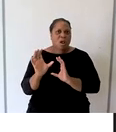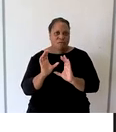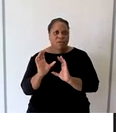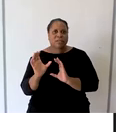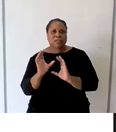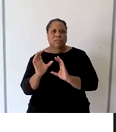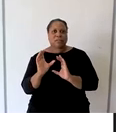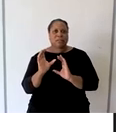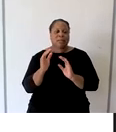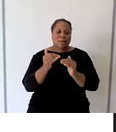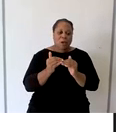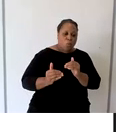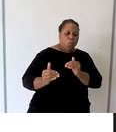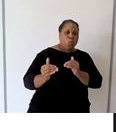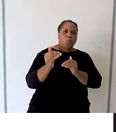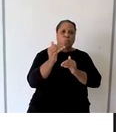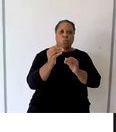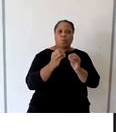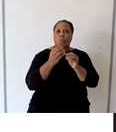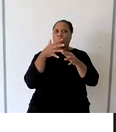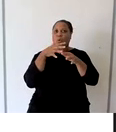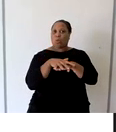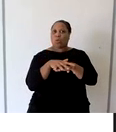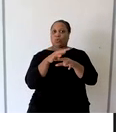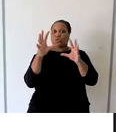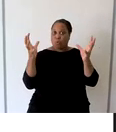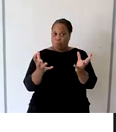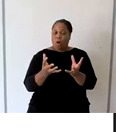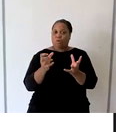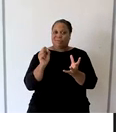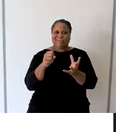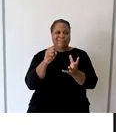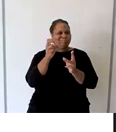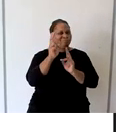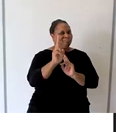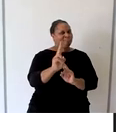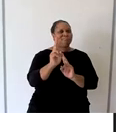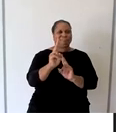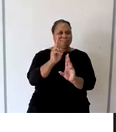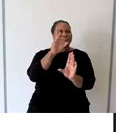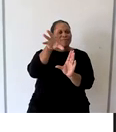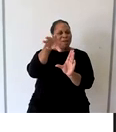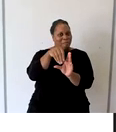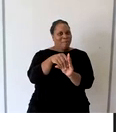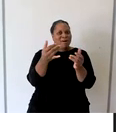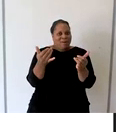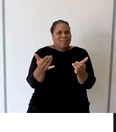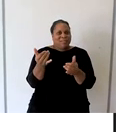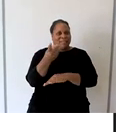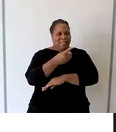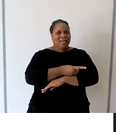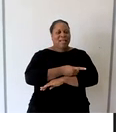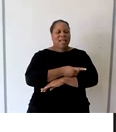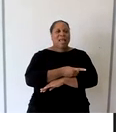we can move towards a more inclusive world. It's definitely an honor to be a part of the day. And thank you so much